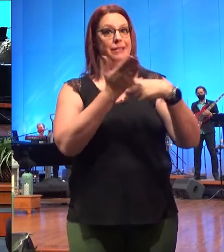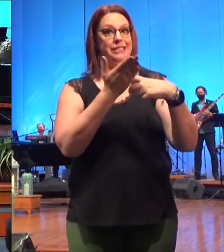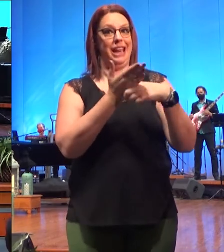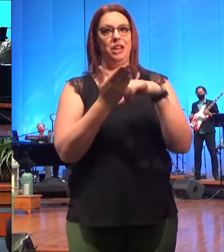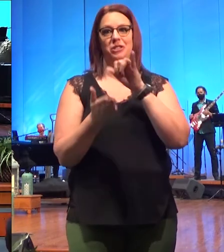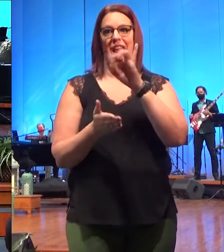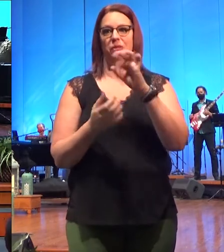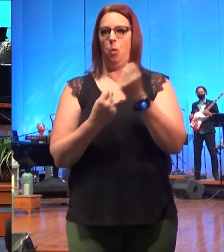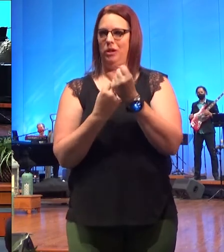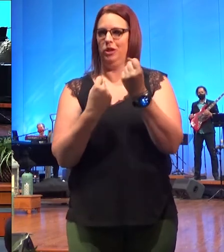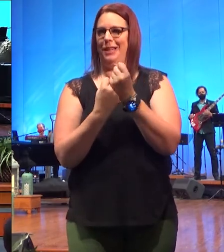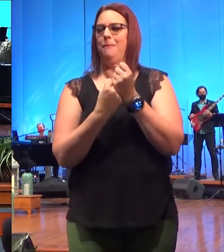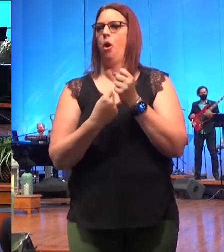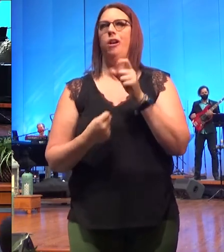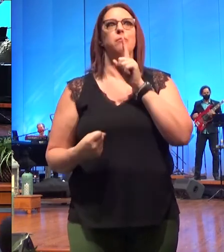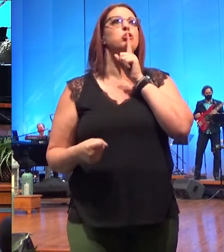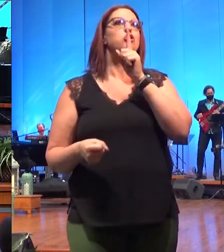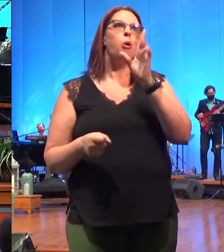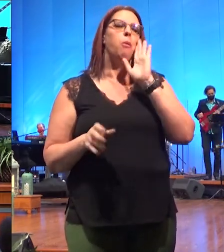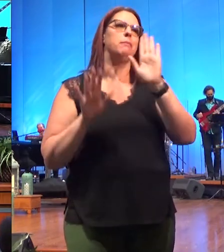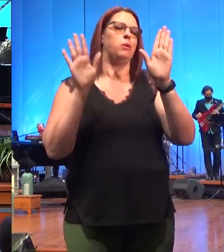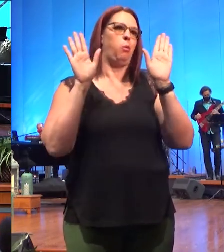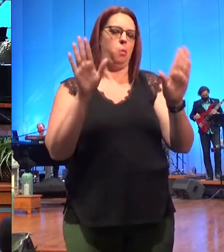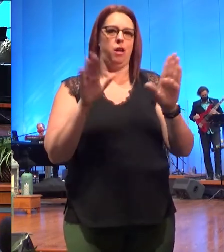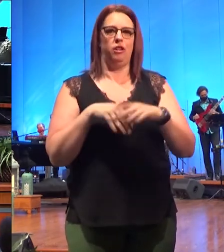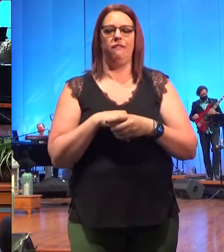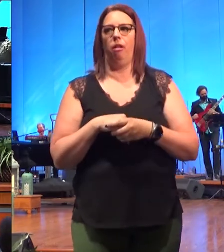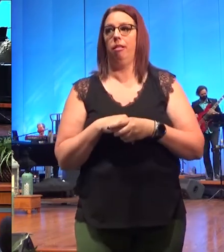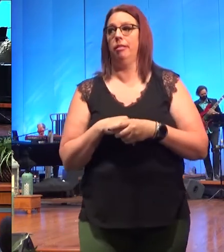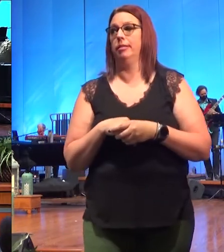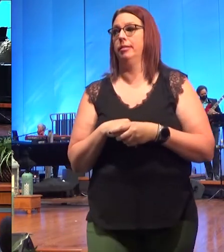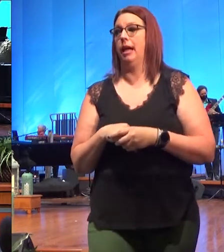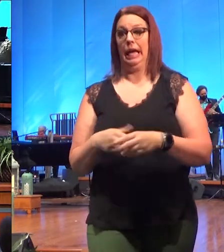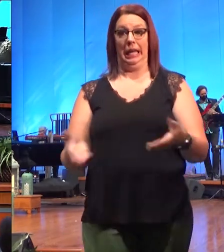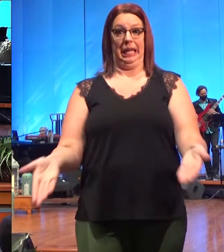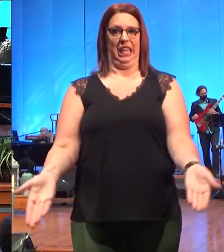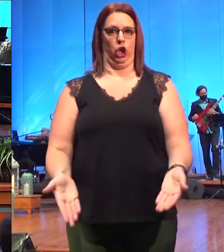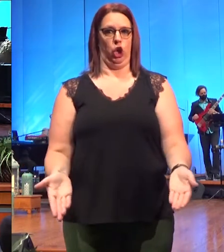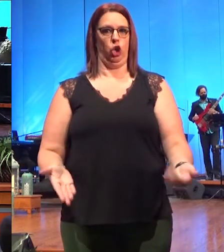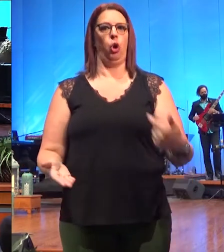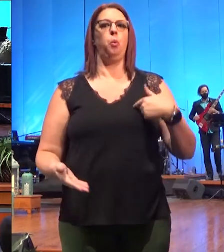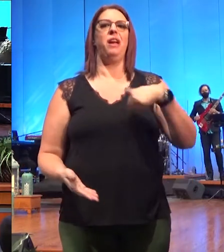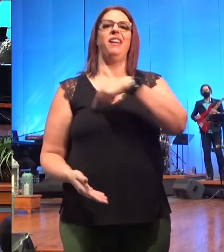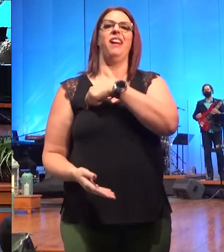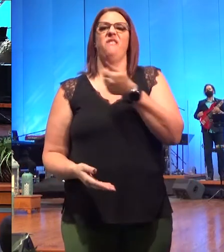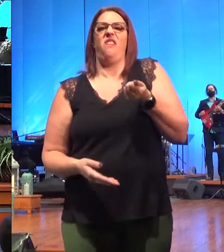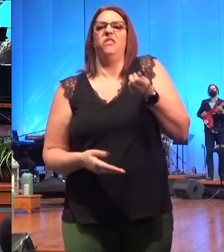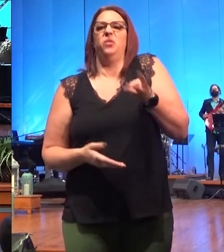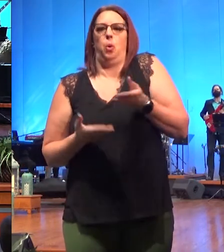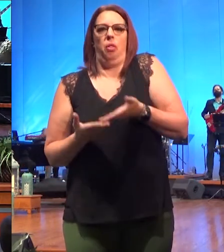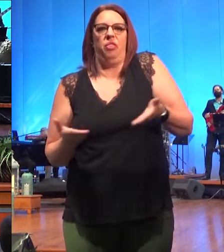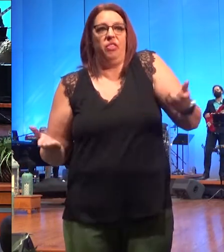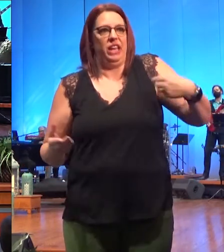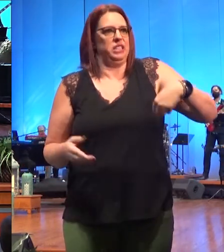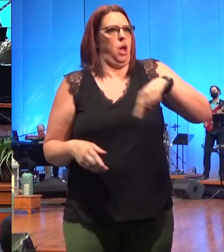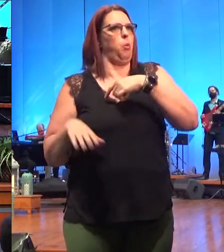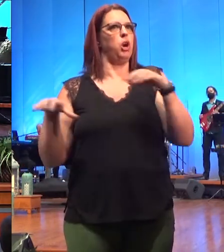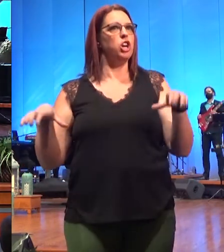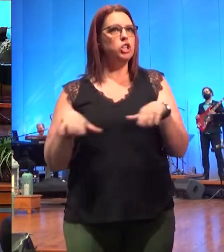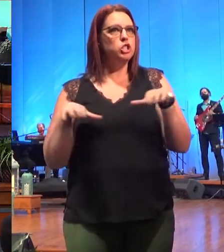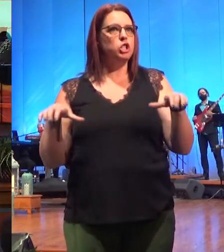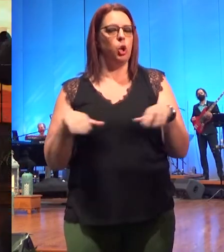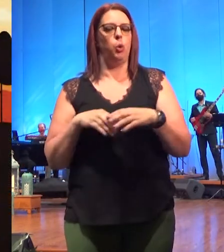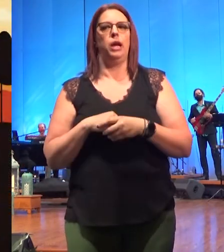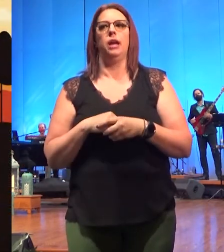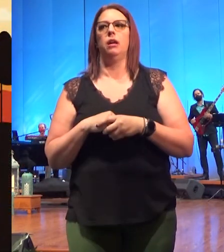support that effort. I'm sure it's going to be a wonderful production. Here, we've got a couple things we're producing at Mile High Church, also for your